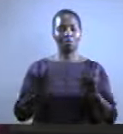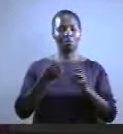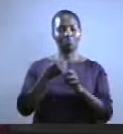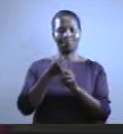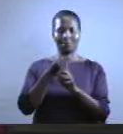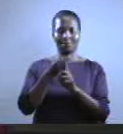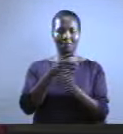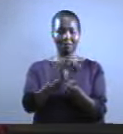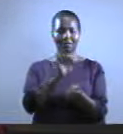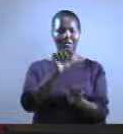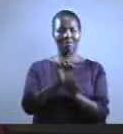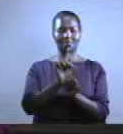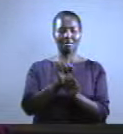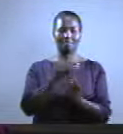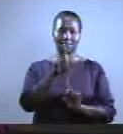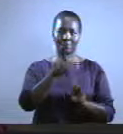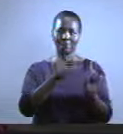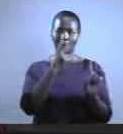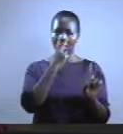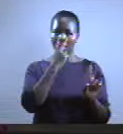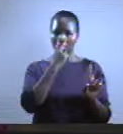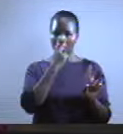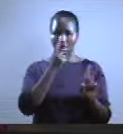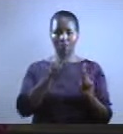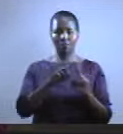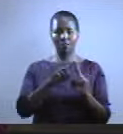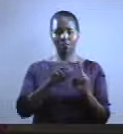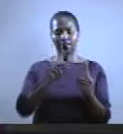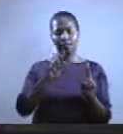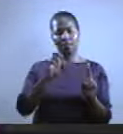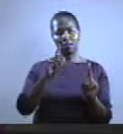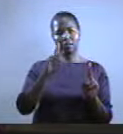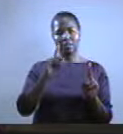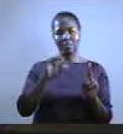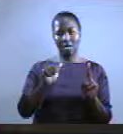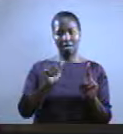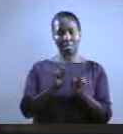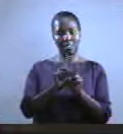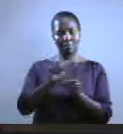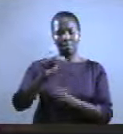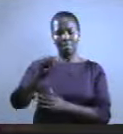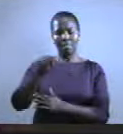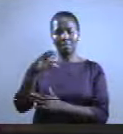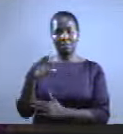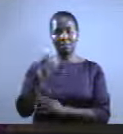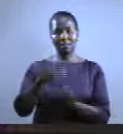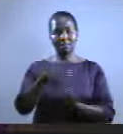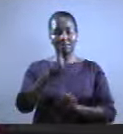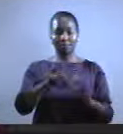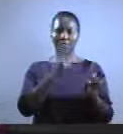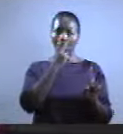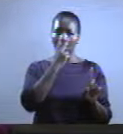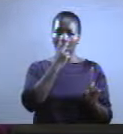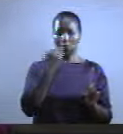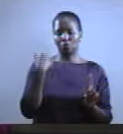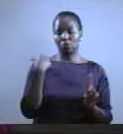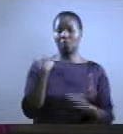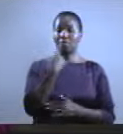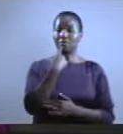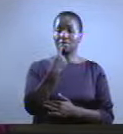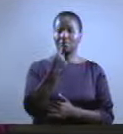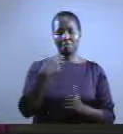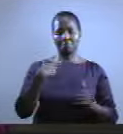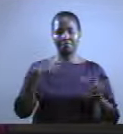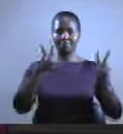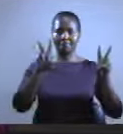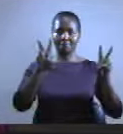as Archbishop Desmond Tutu, Ahmed Kathrada, and the ANC. Archbishop Tutu stated, and I quote, "As